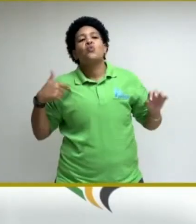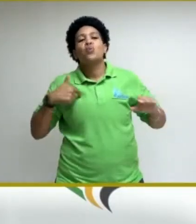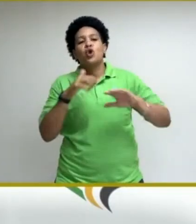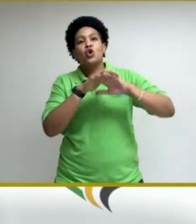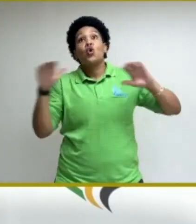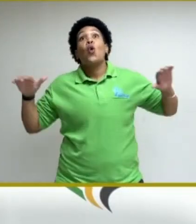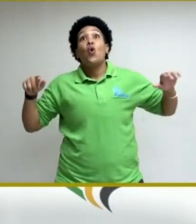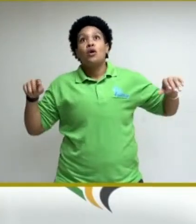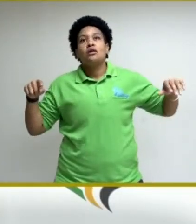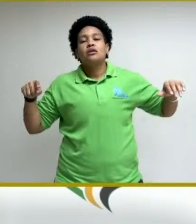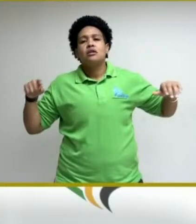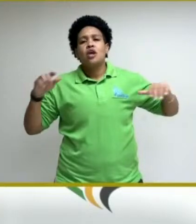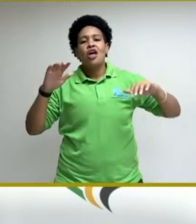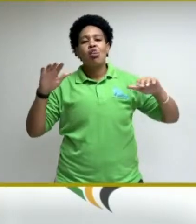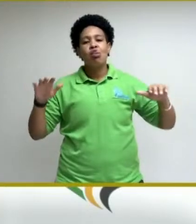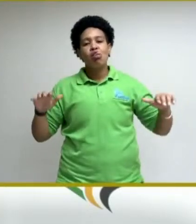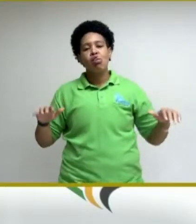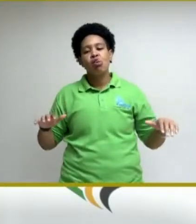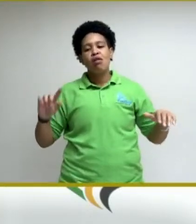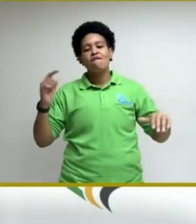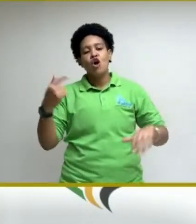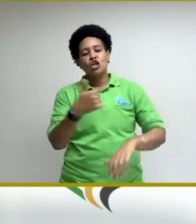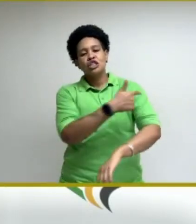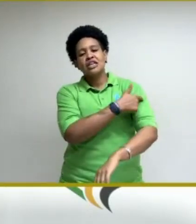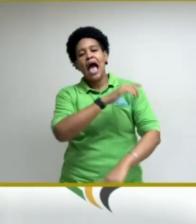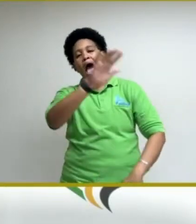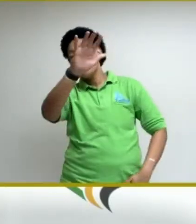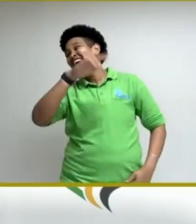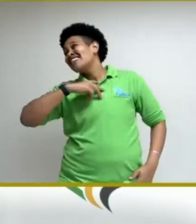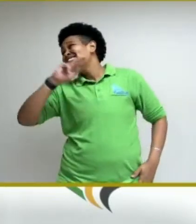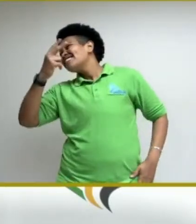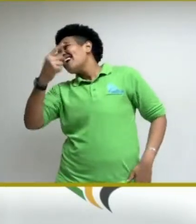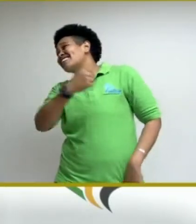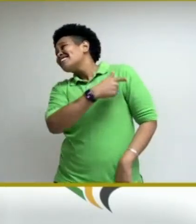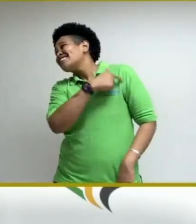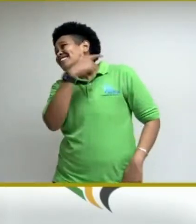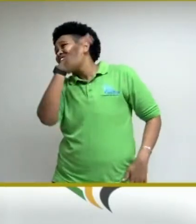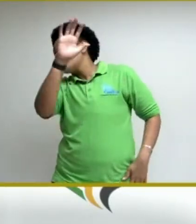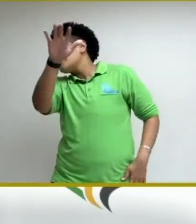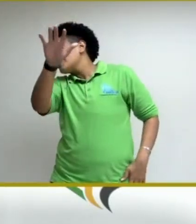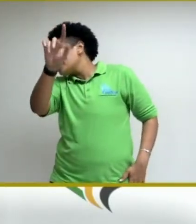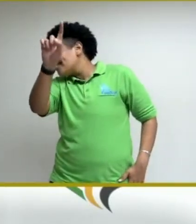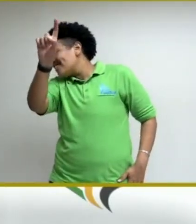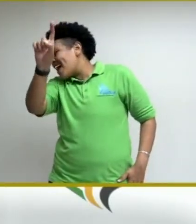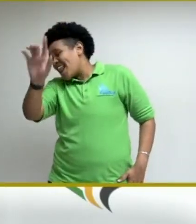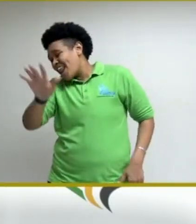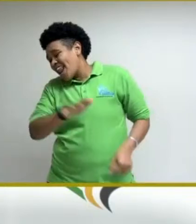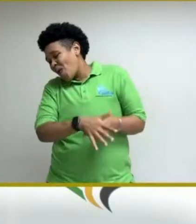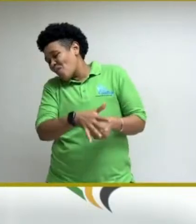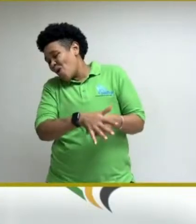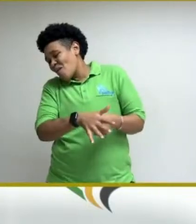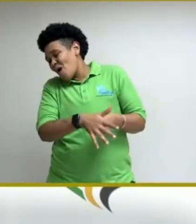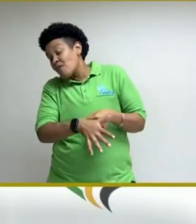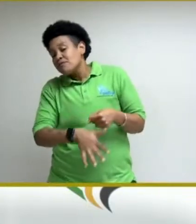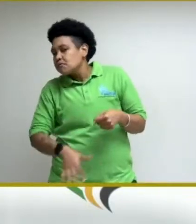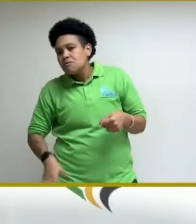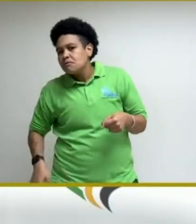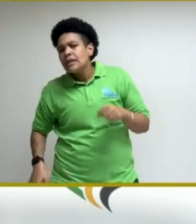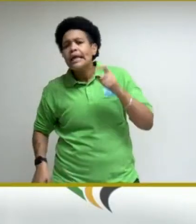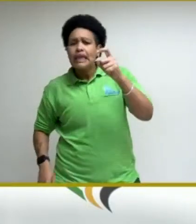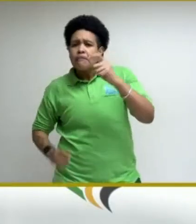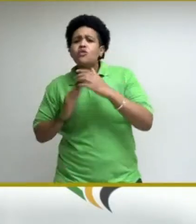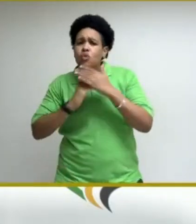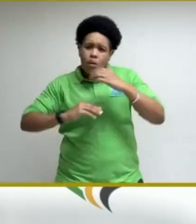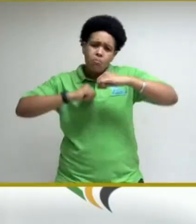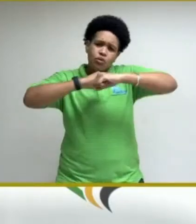get complacent thinking that a first dose is enough. It will give you some protection. That